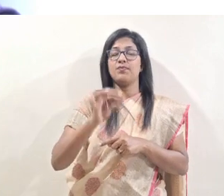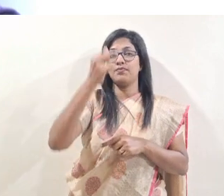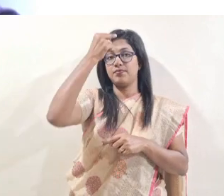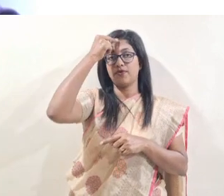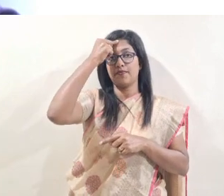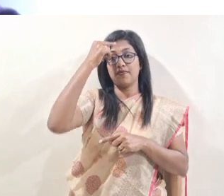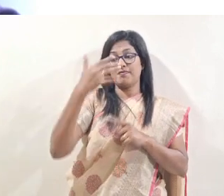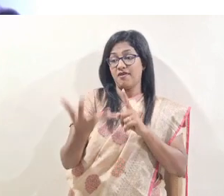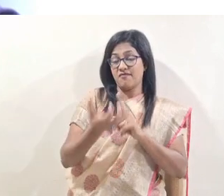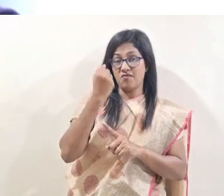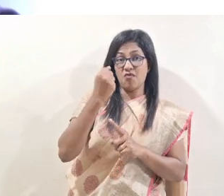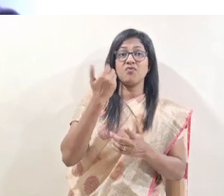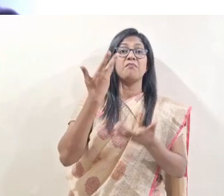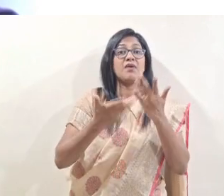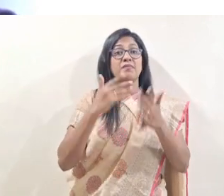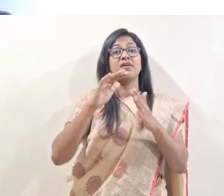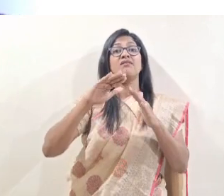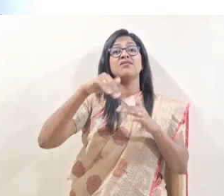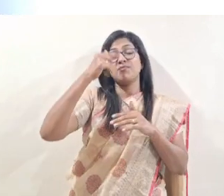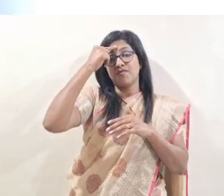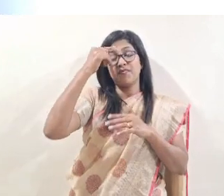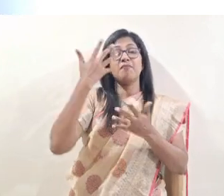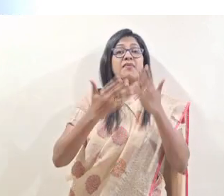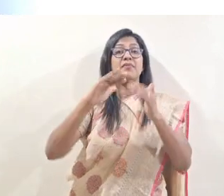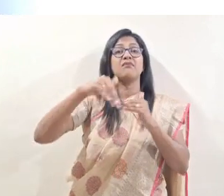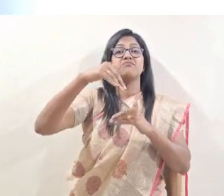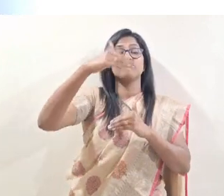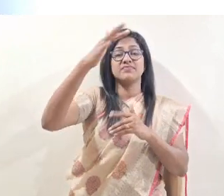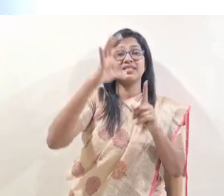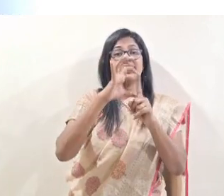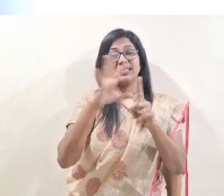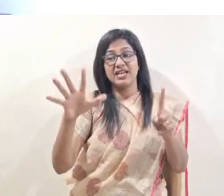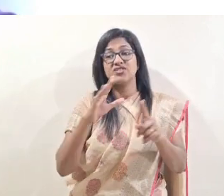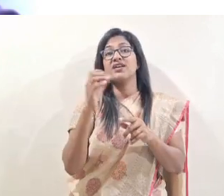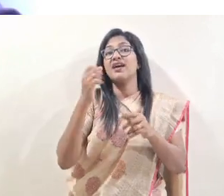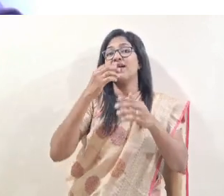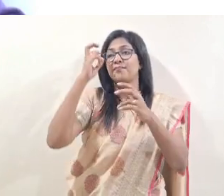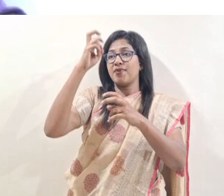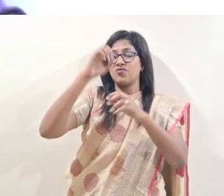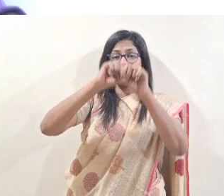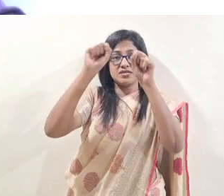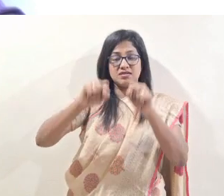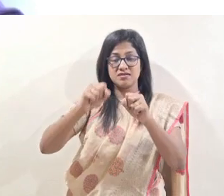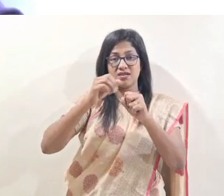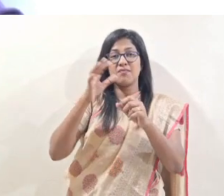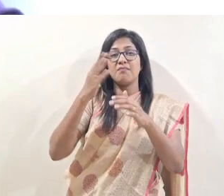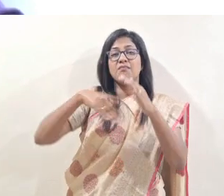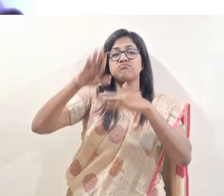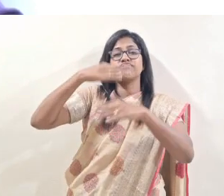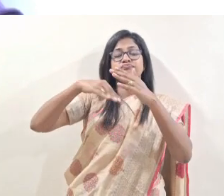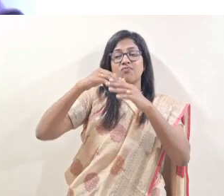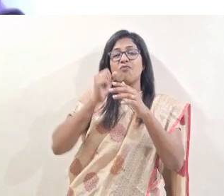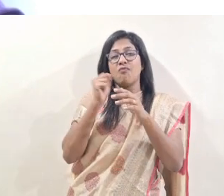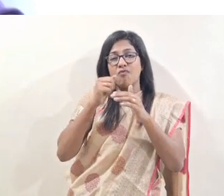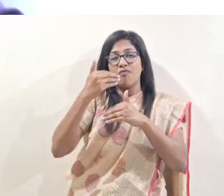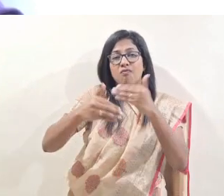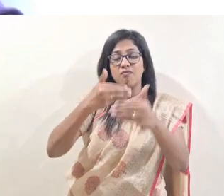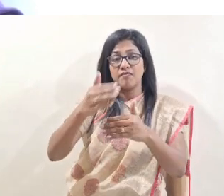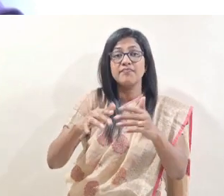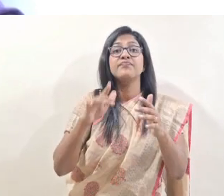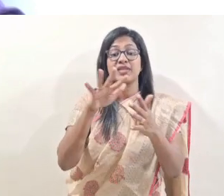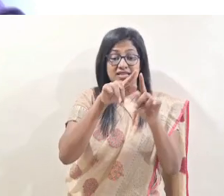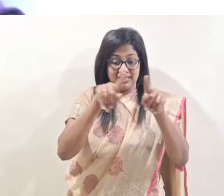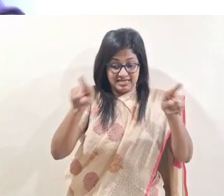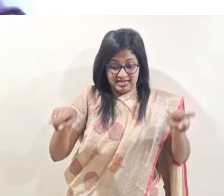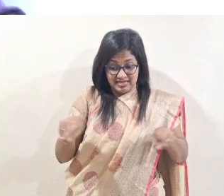will become very severe as the metro systems grow old is the lack of proper grounding